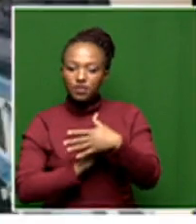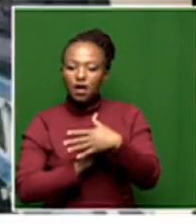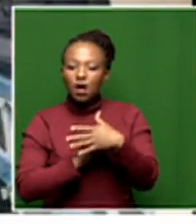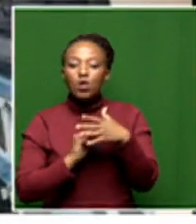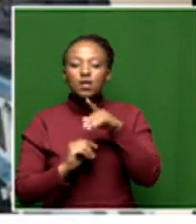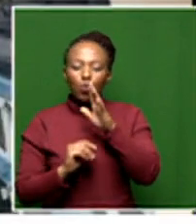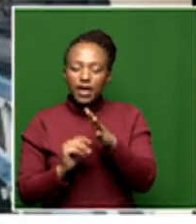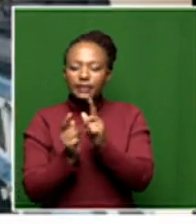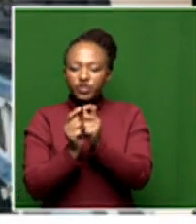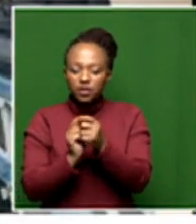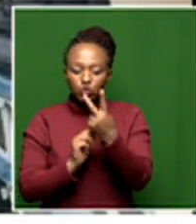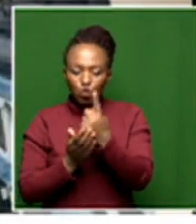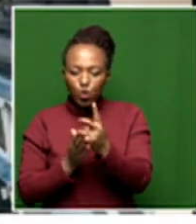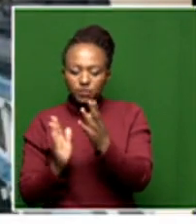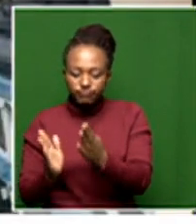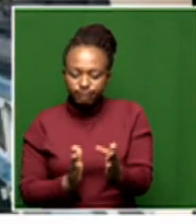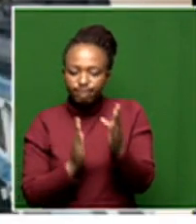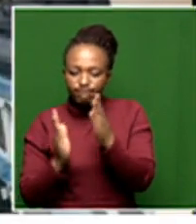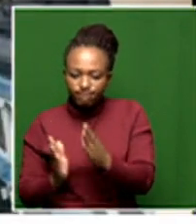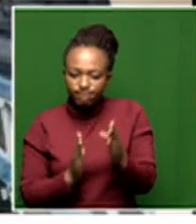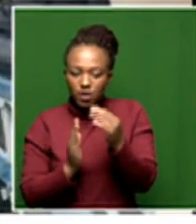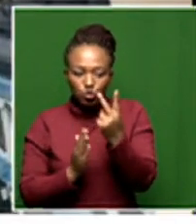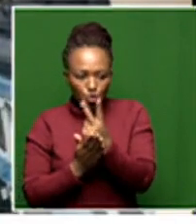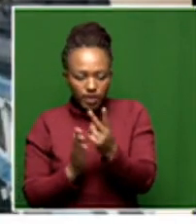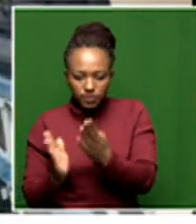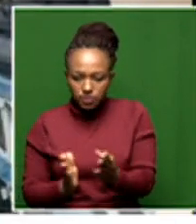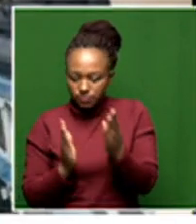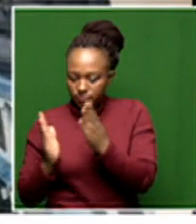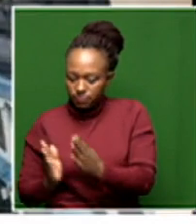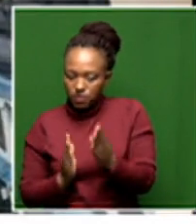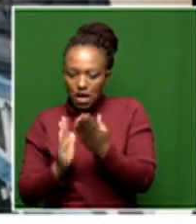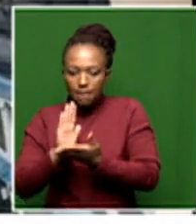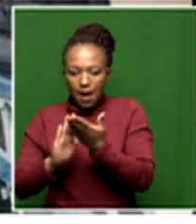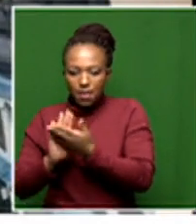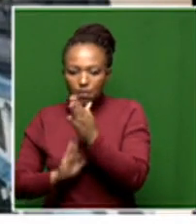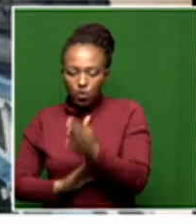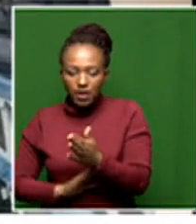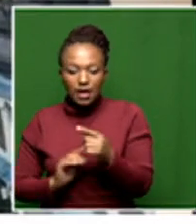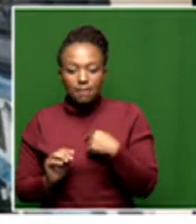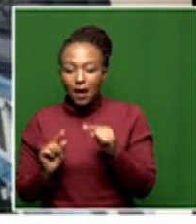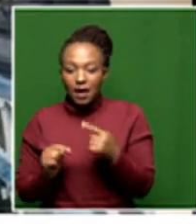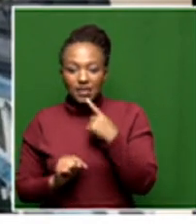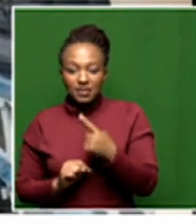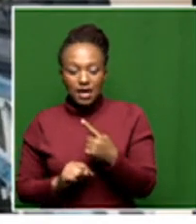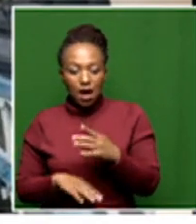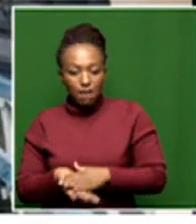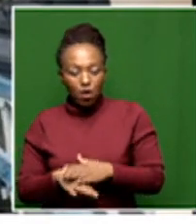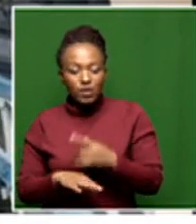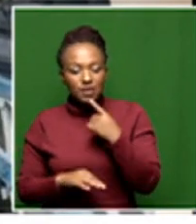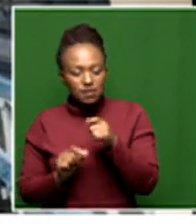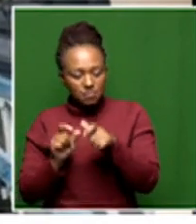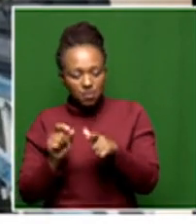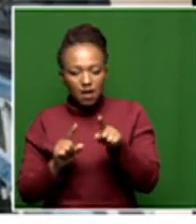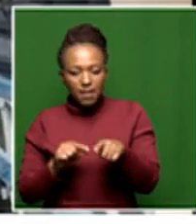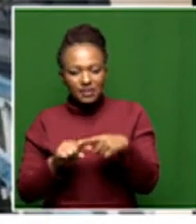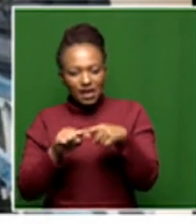on a 2-weekly basis. So we have to assume that every 2 weeks that list will be updated. So, I mean, I can't probably stress enough that people should just